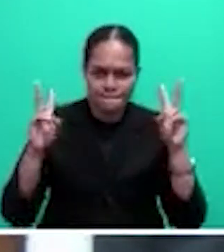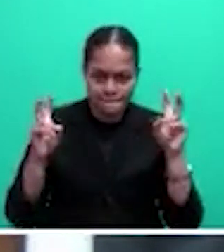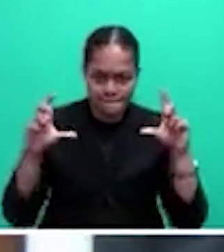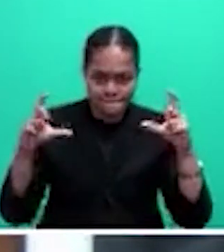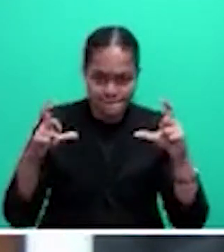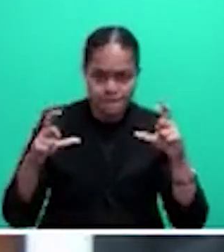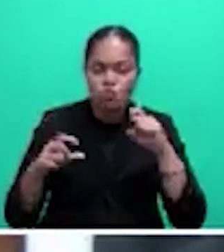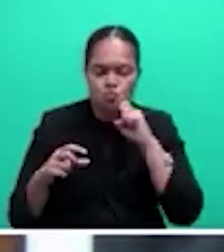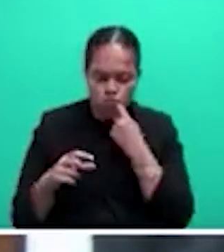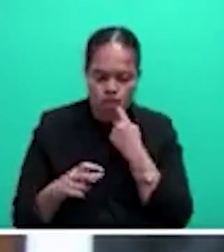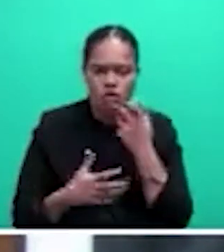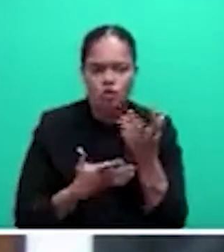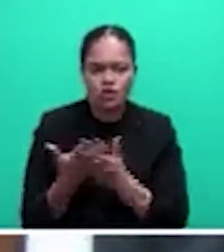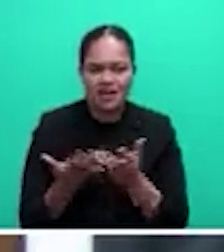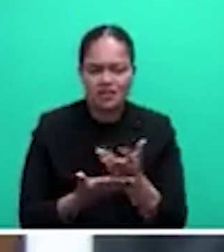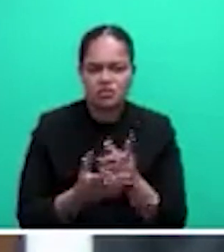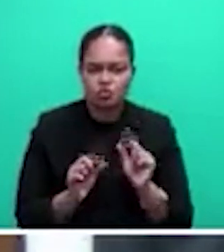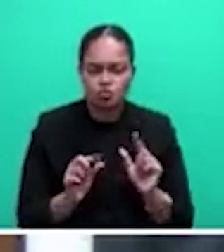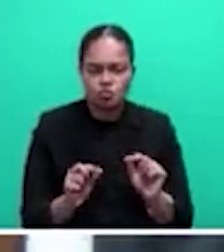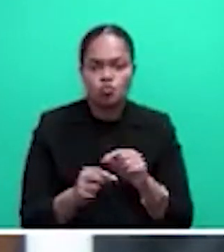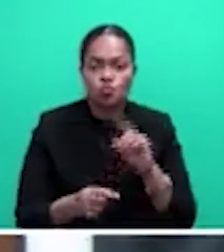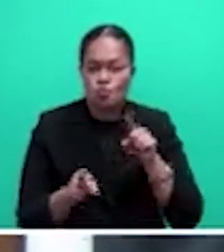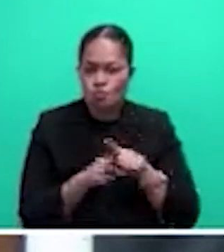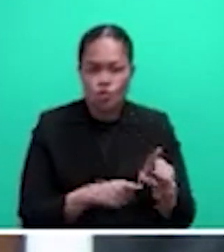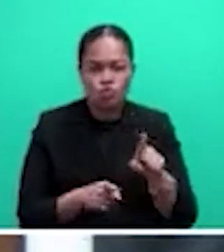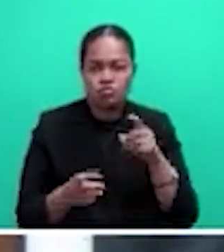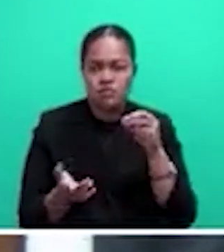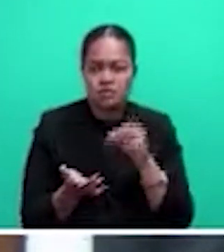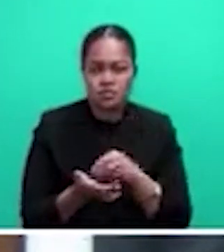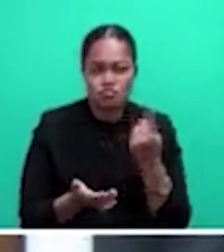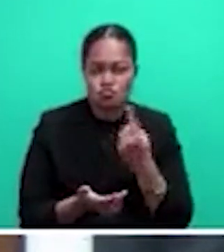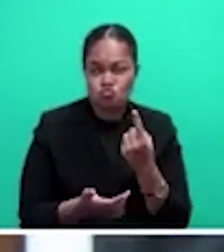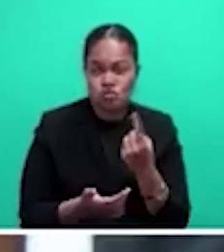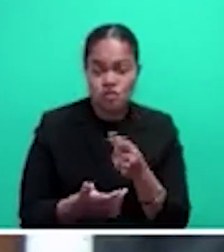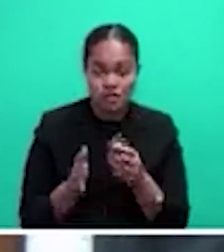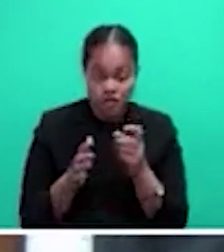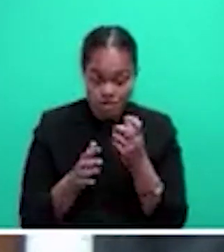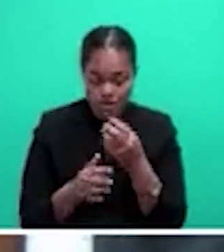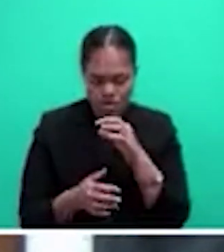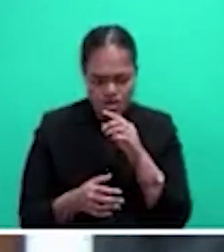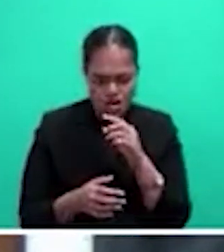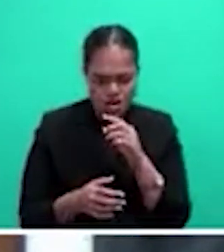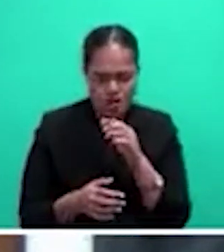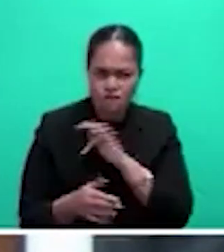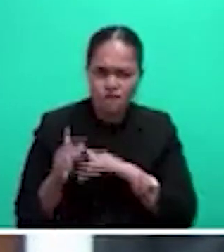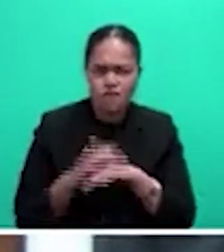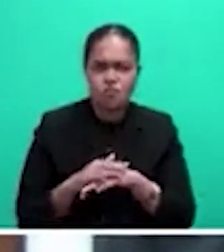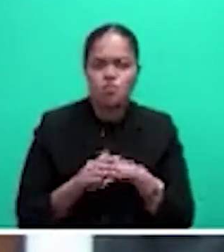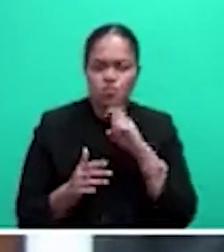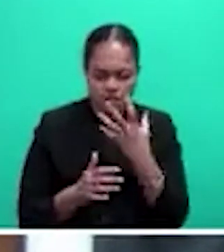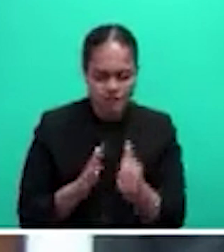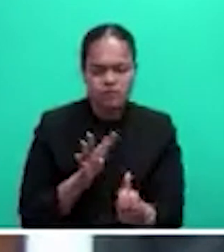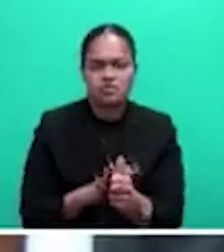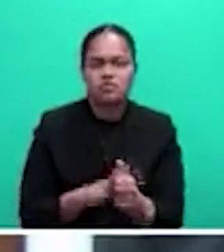conducted to ensure the most deserving low-income households will have access to financial support